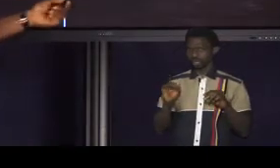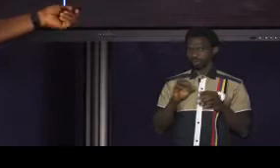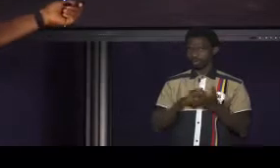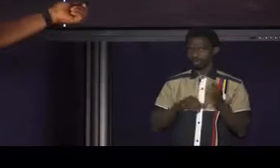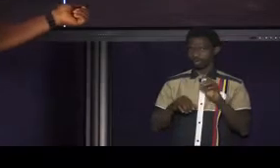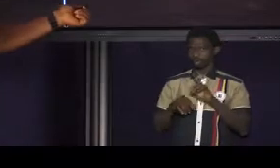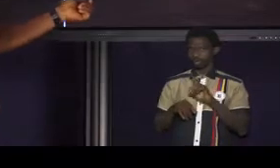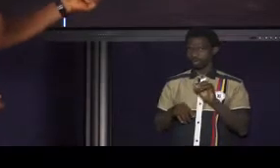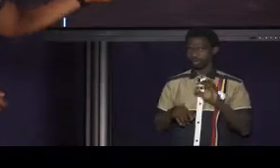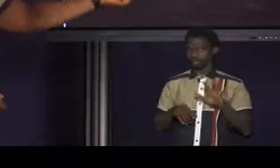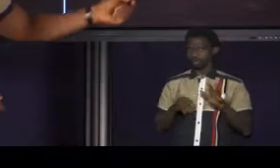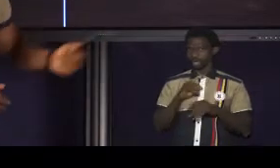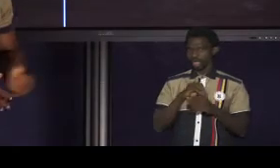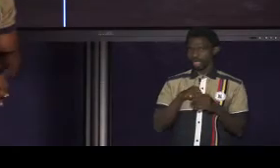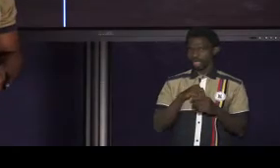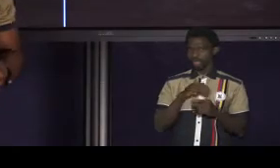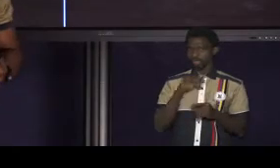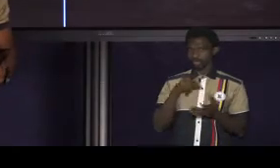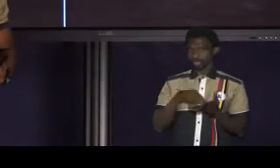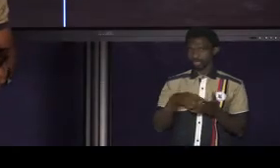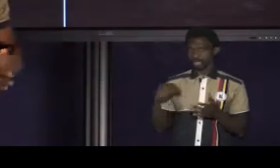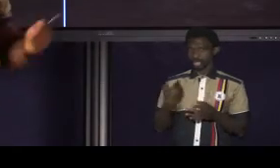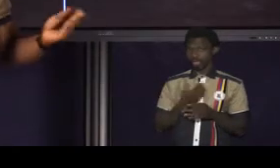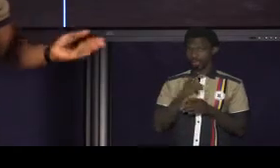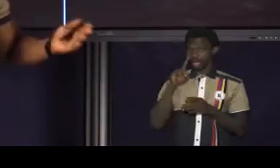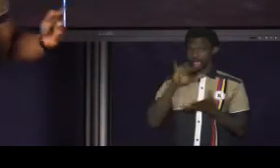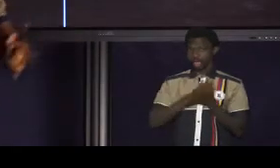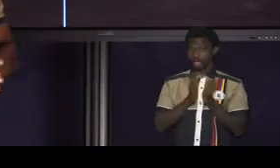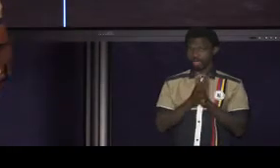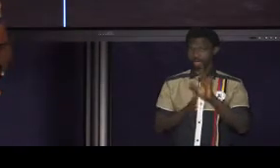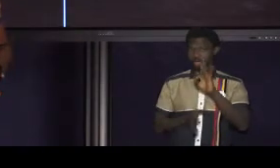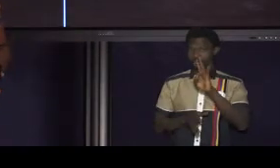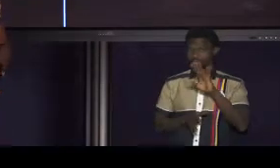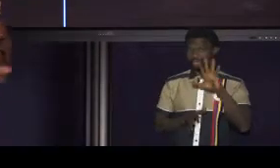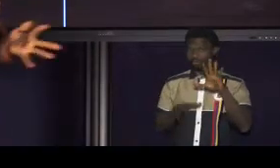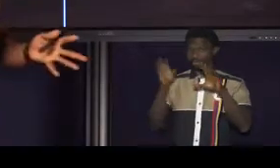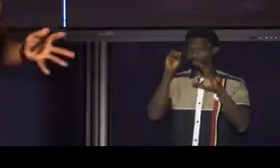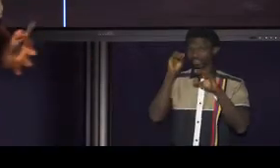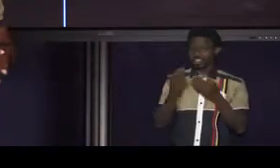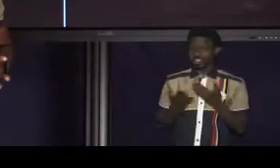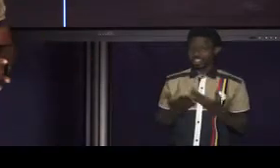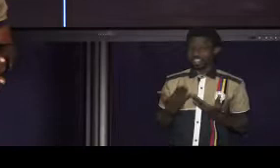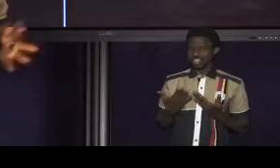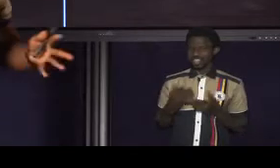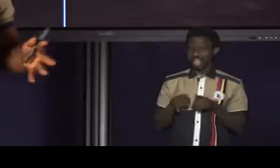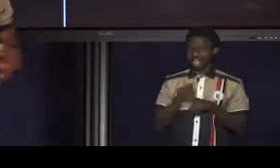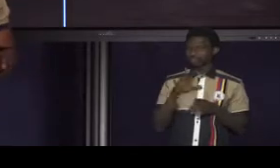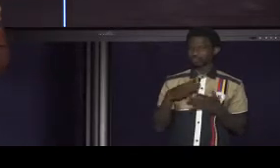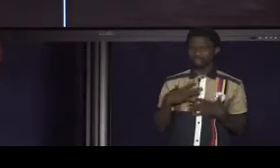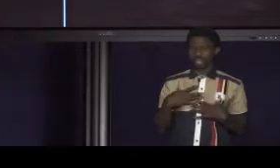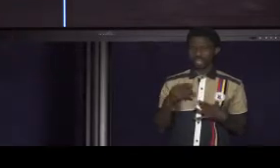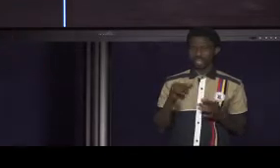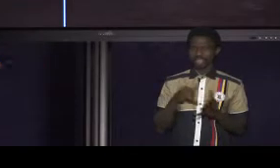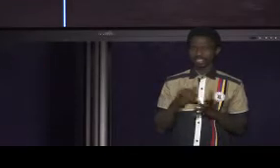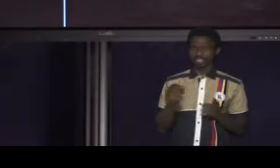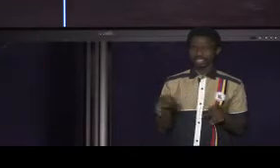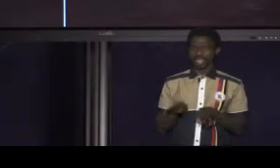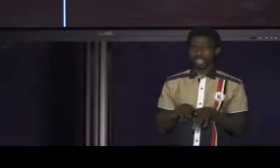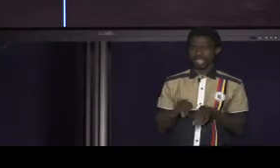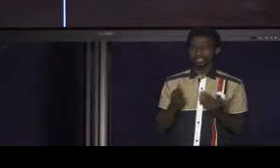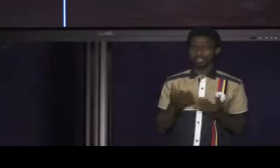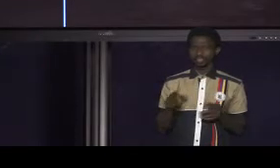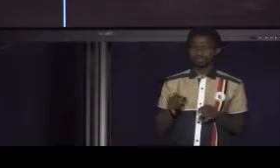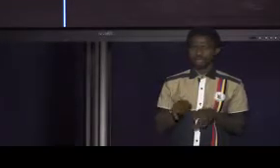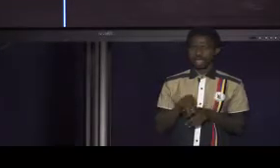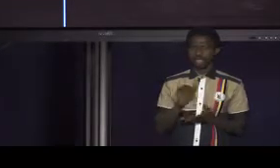105, and in this case our x becomes 75 degrees. Easy peasy as you like it. It's as